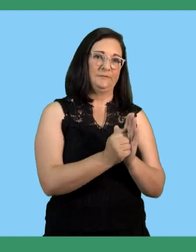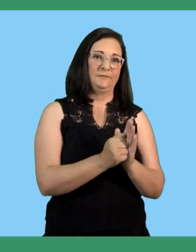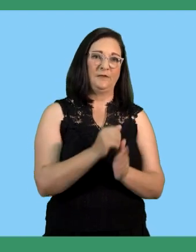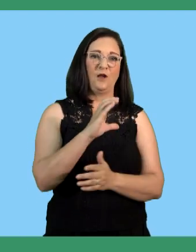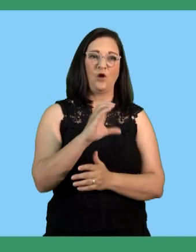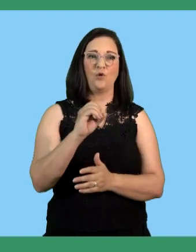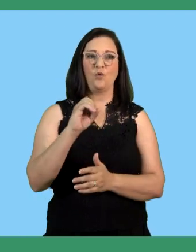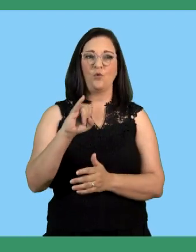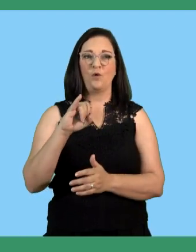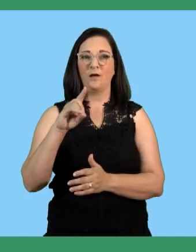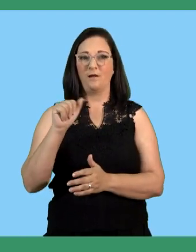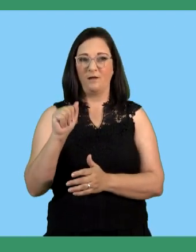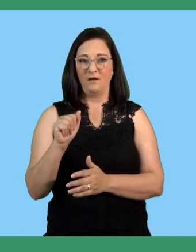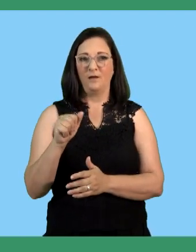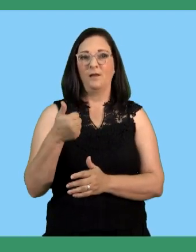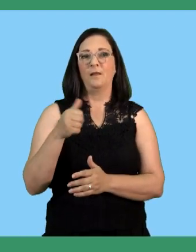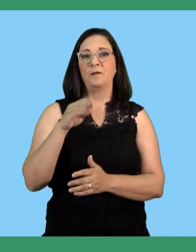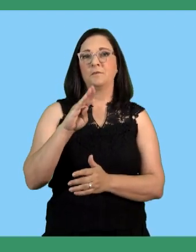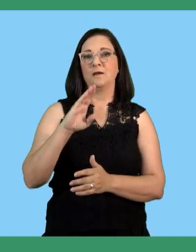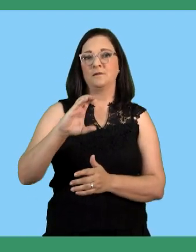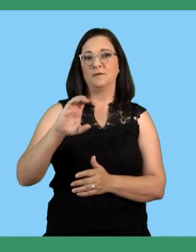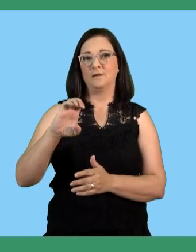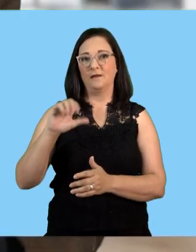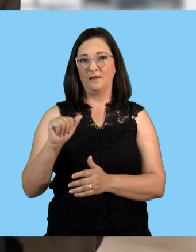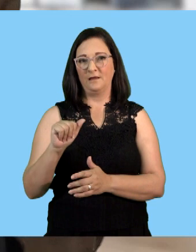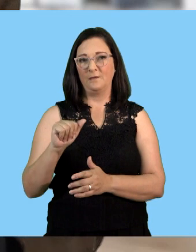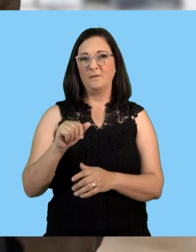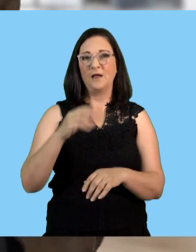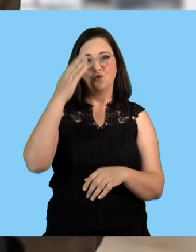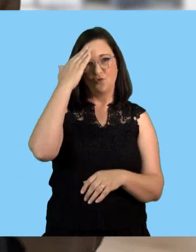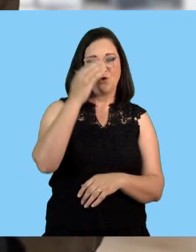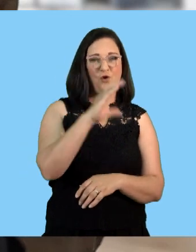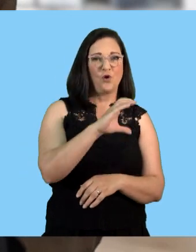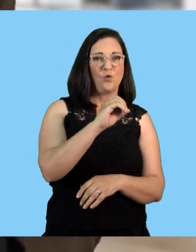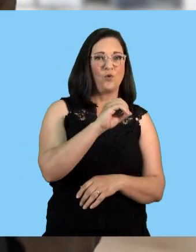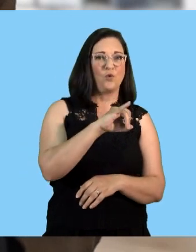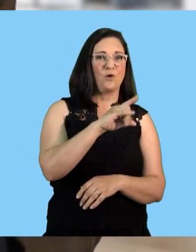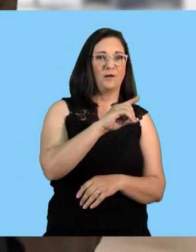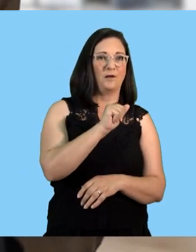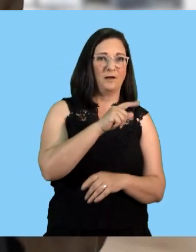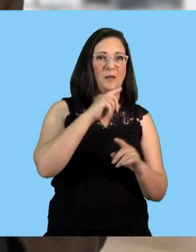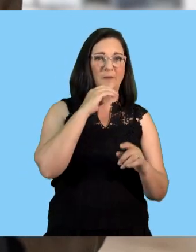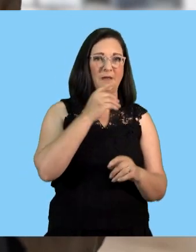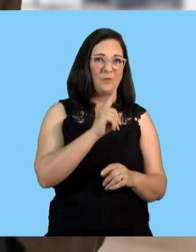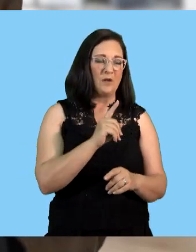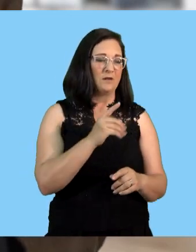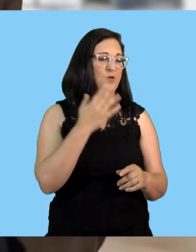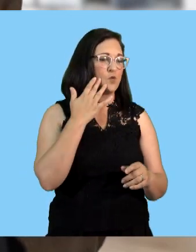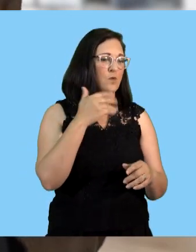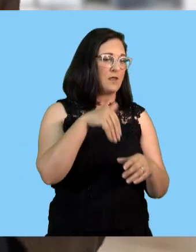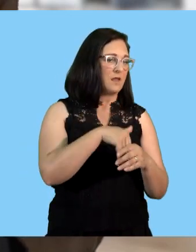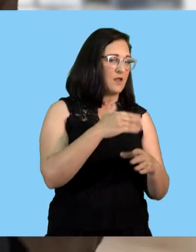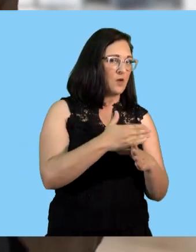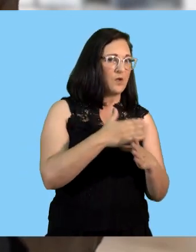the COIDA, we've got the BCA, but what must you know under COIDA? As you know, COIDA is a Compensation of Occupational